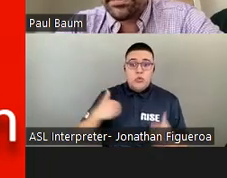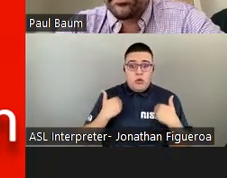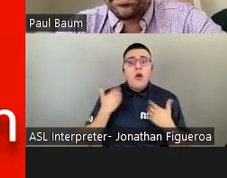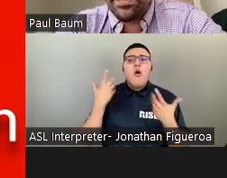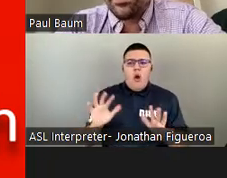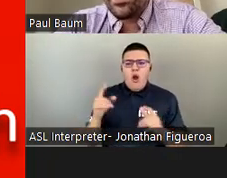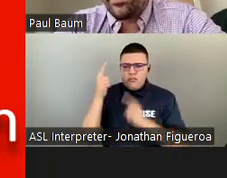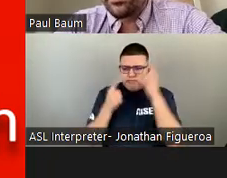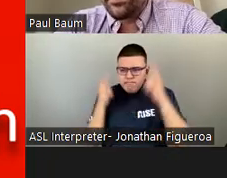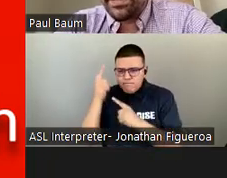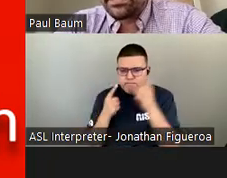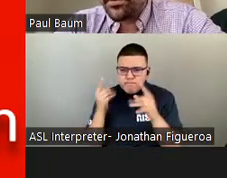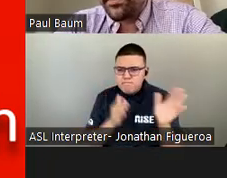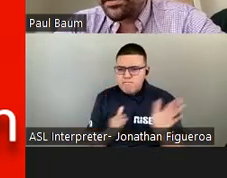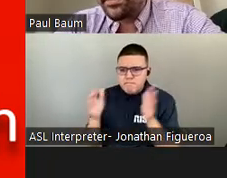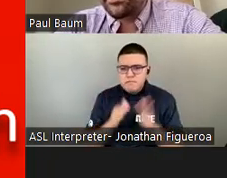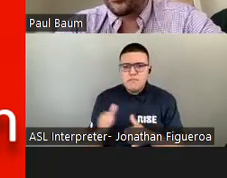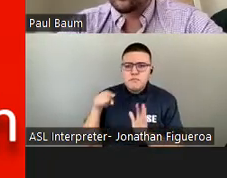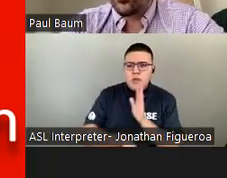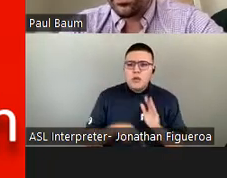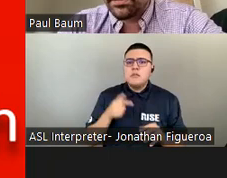considered suicide. And that was based upon the